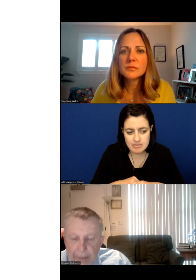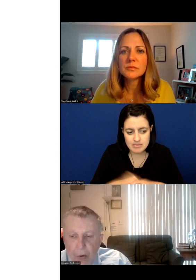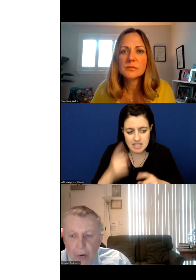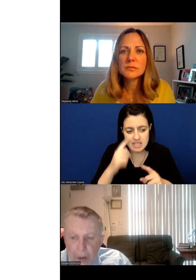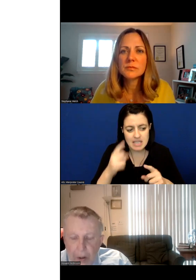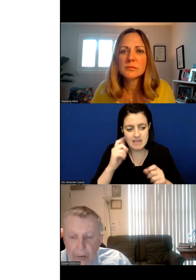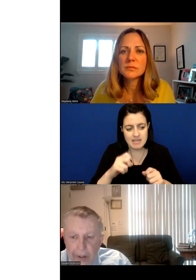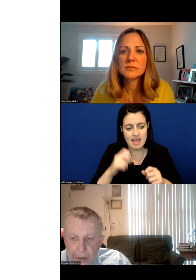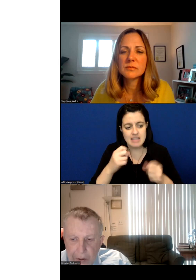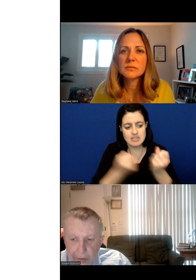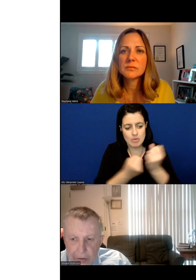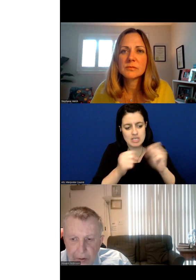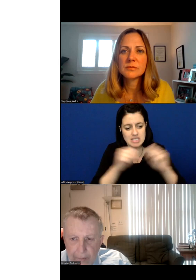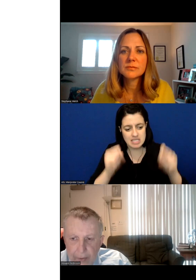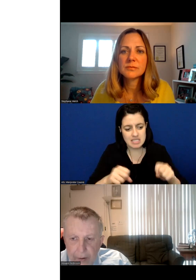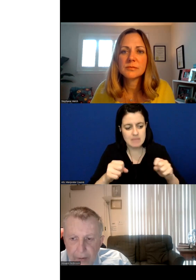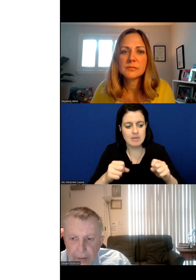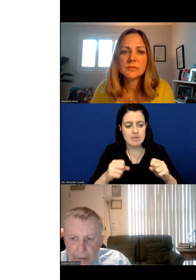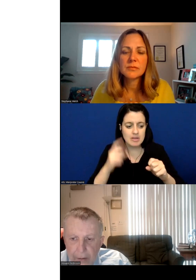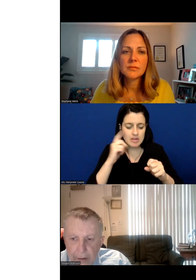of people currently in conservatorship.